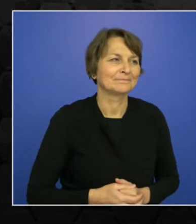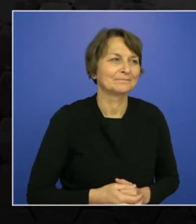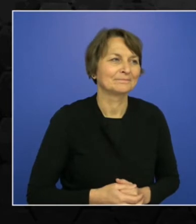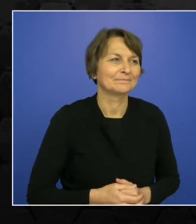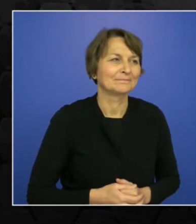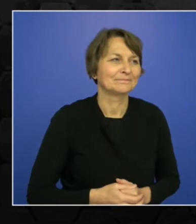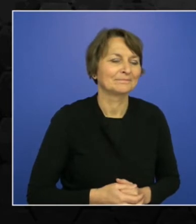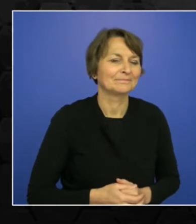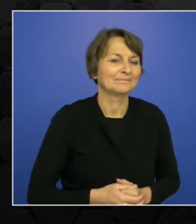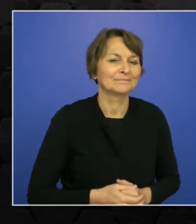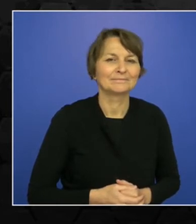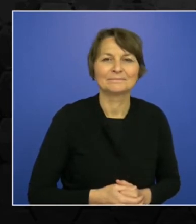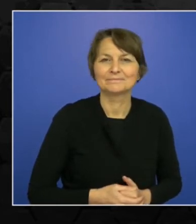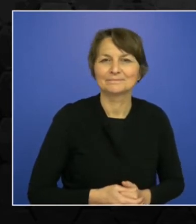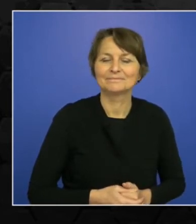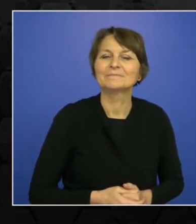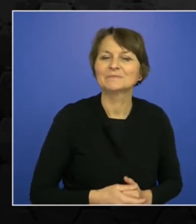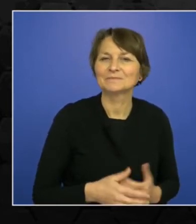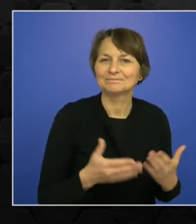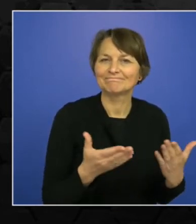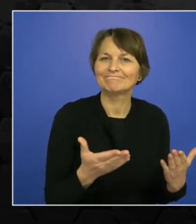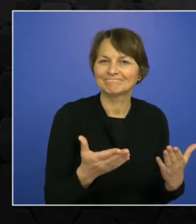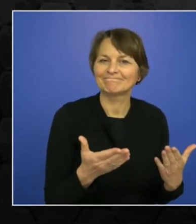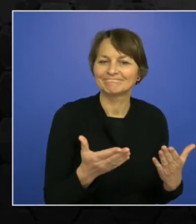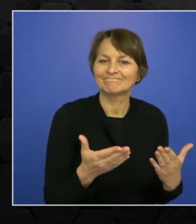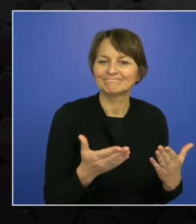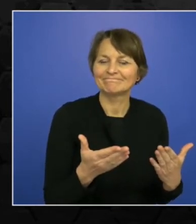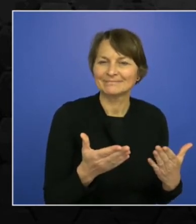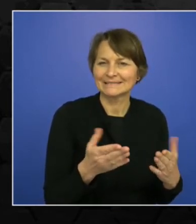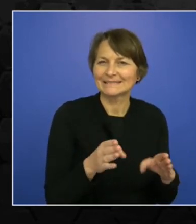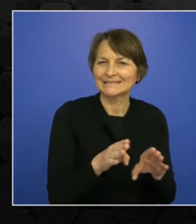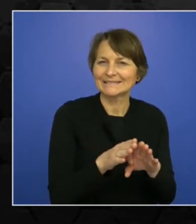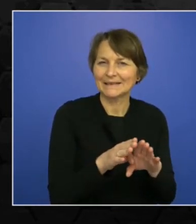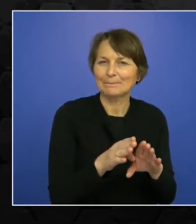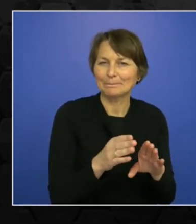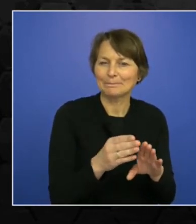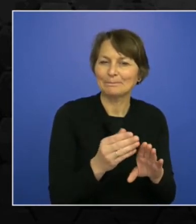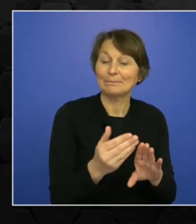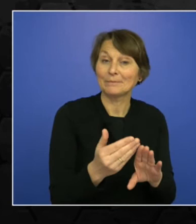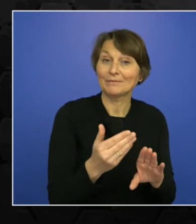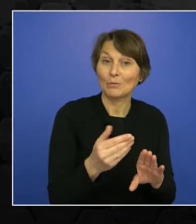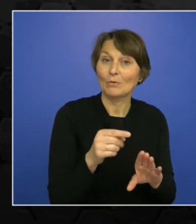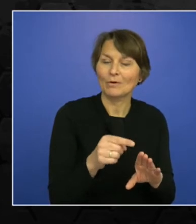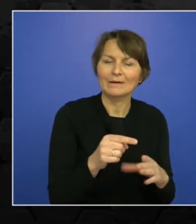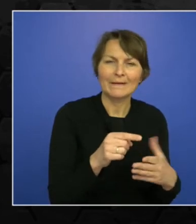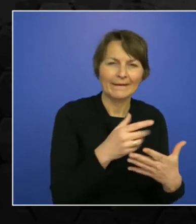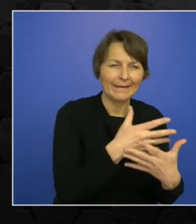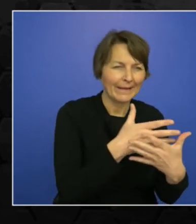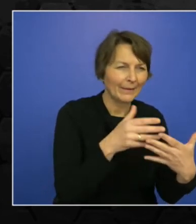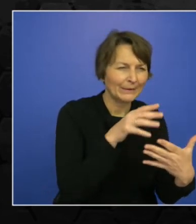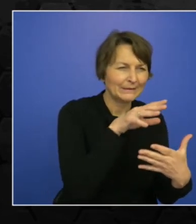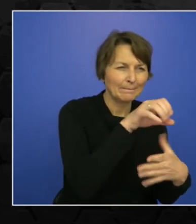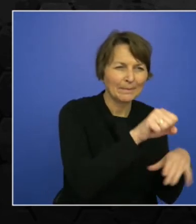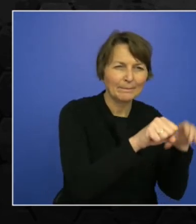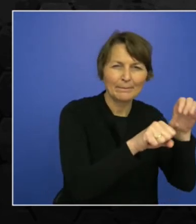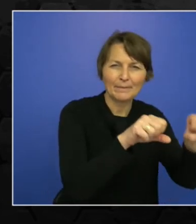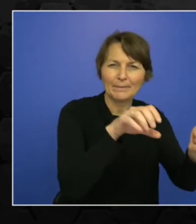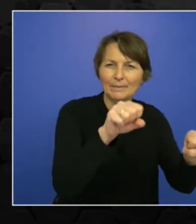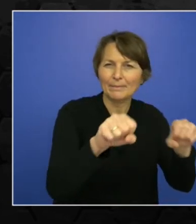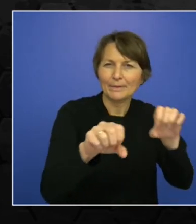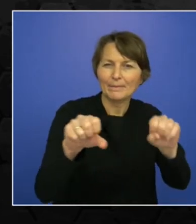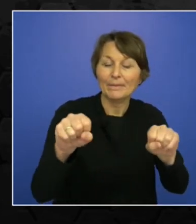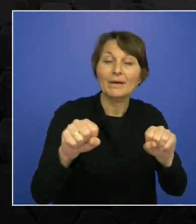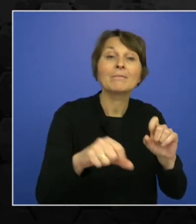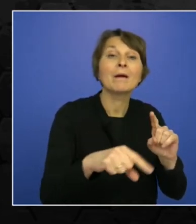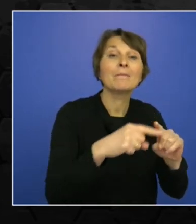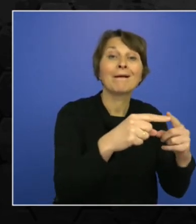And this is the same thing that we basically just did: get the language detected and get the sentiment score like mix,